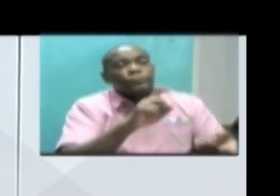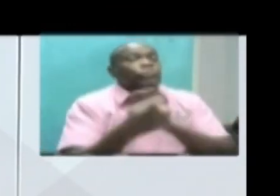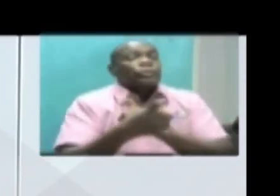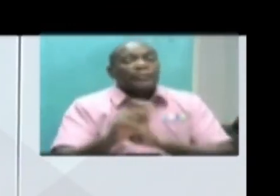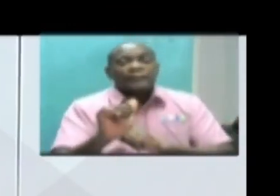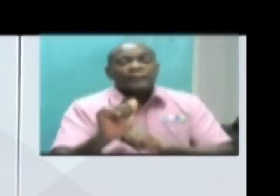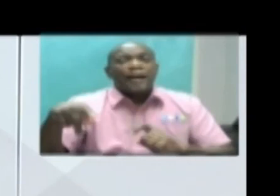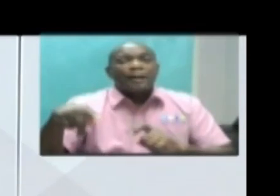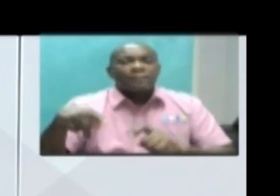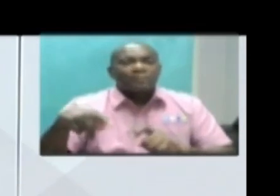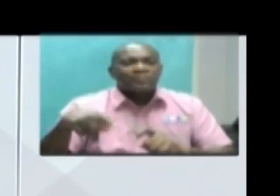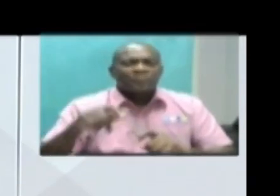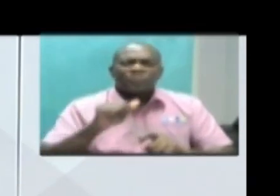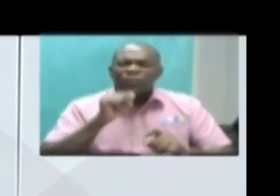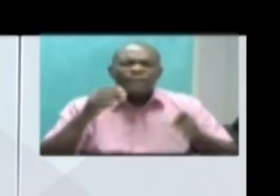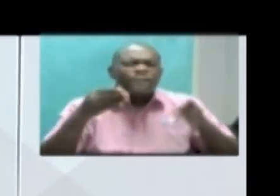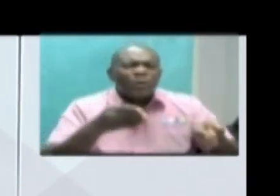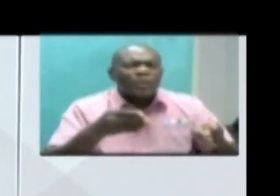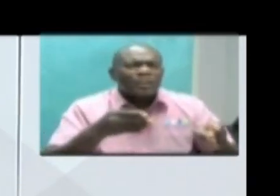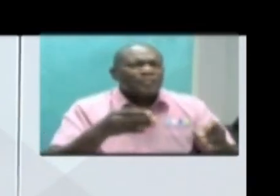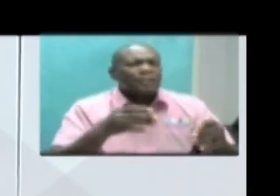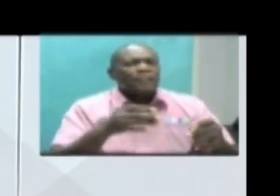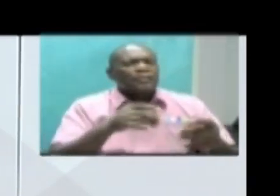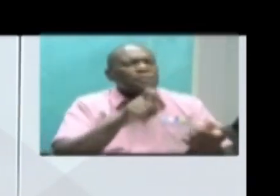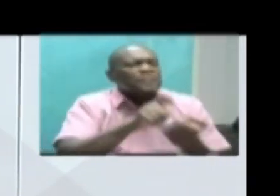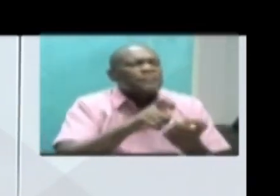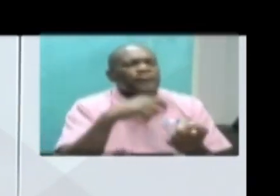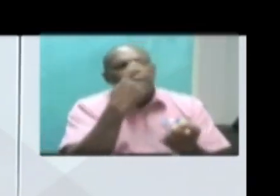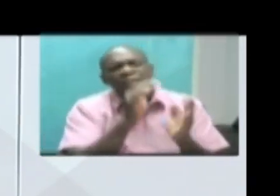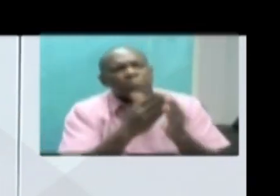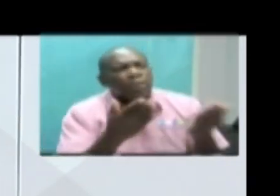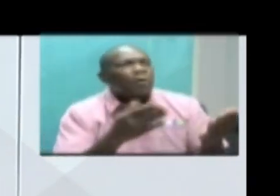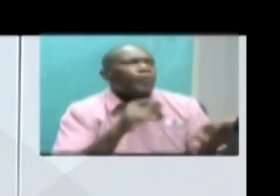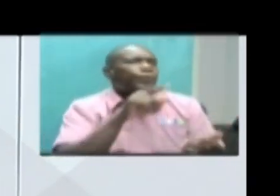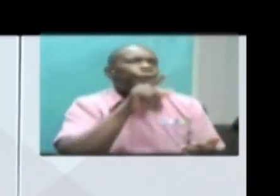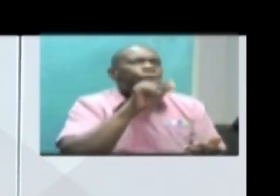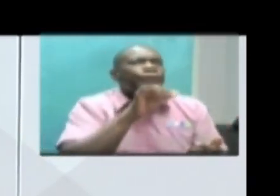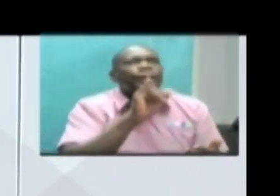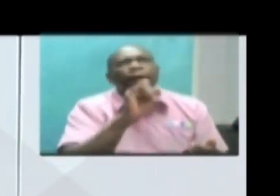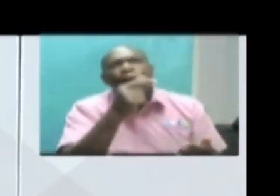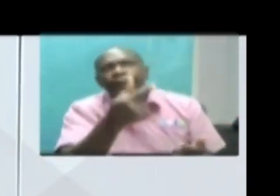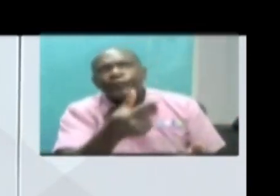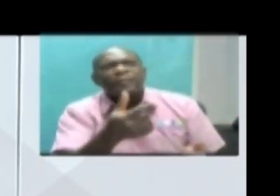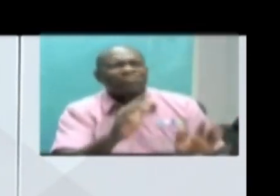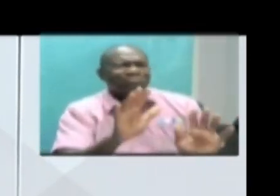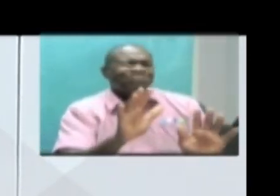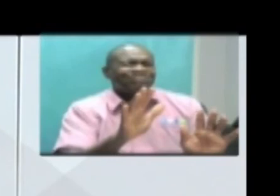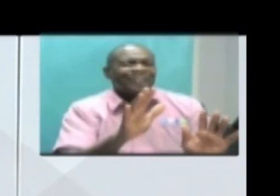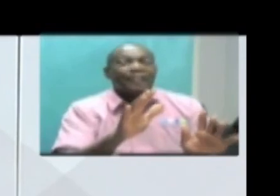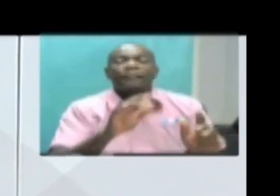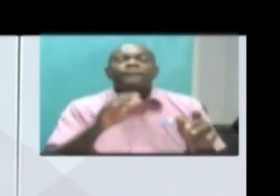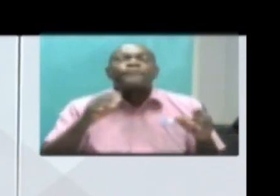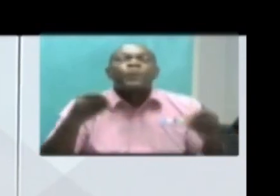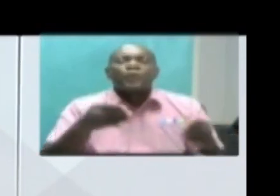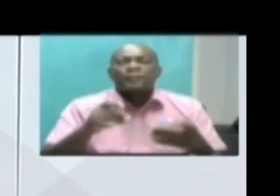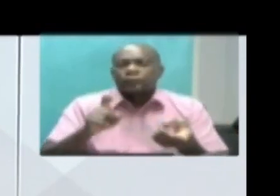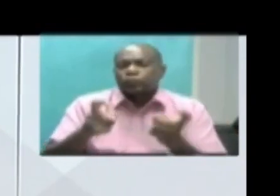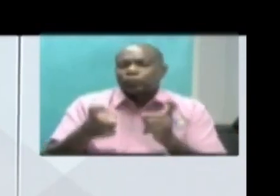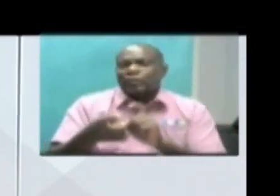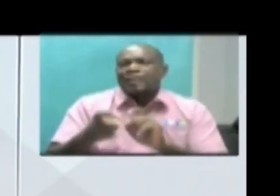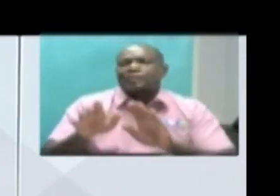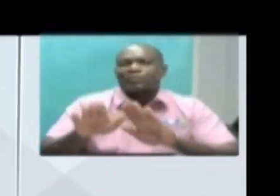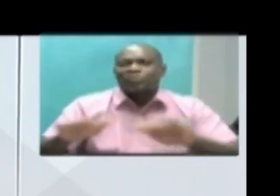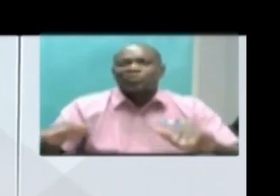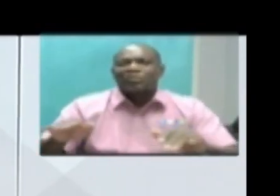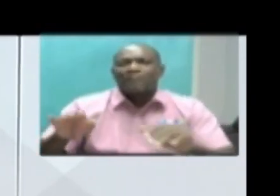social media platform or tool, but let's focus on educating the kid, changing the behavior, you know, dealing with those issues of